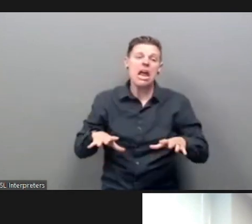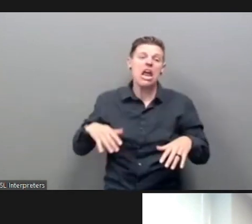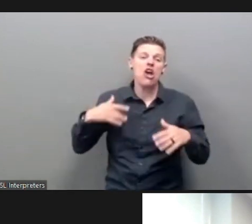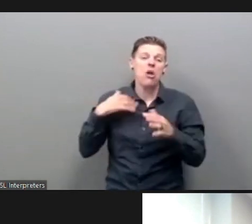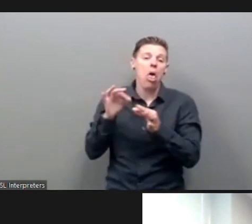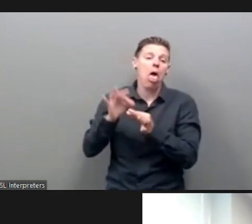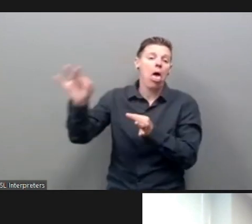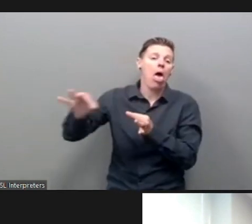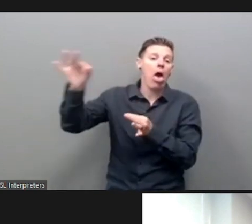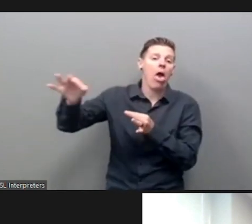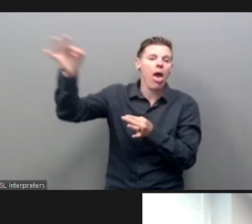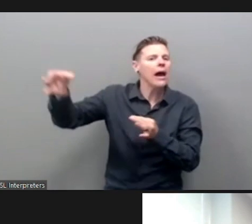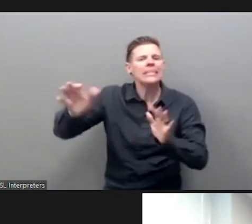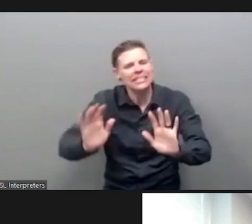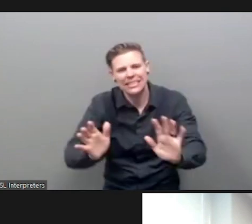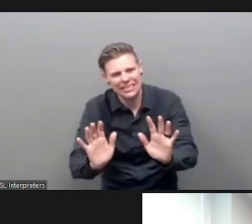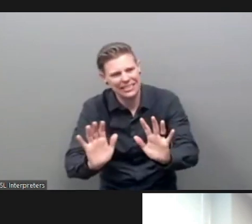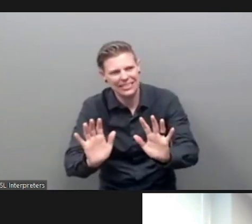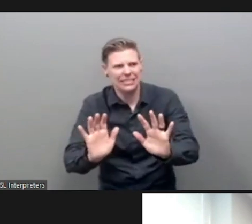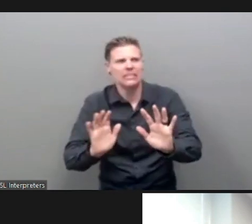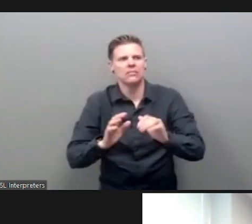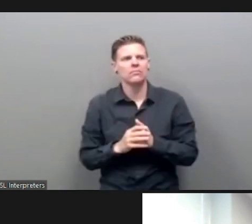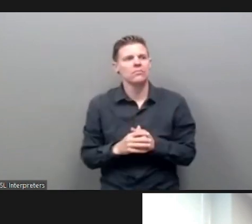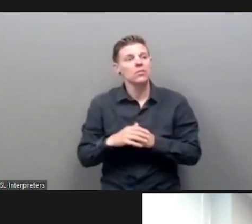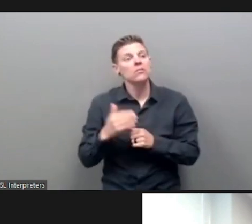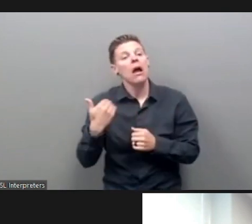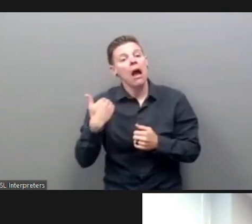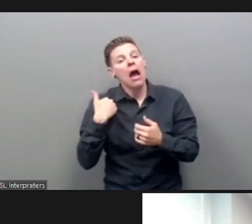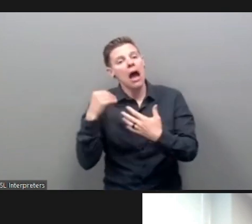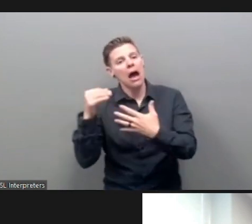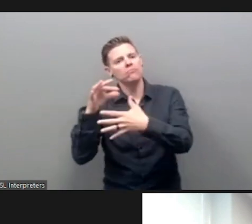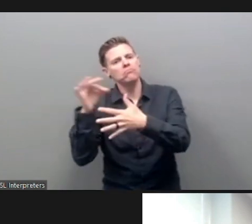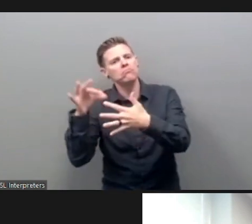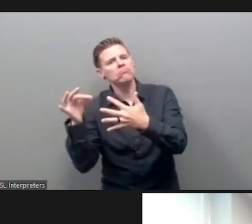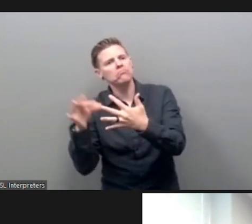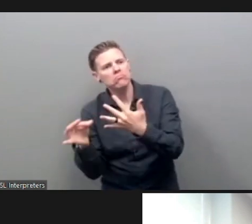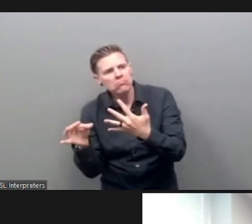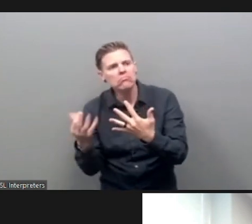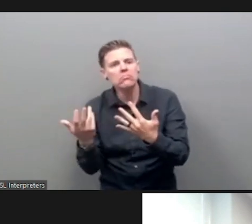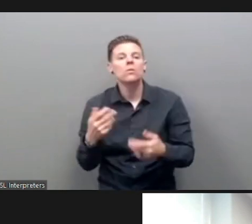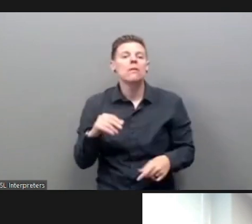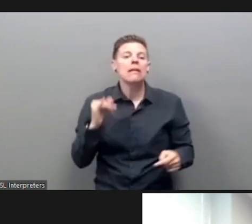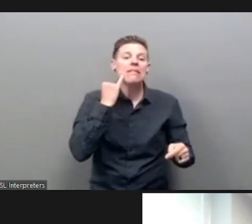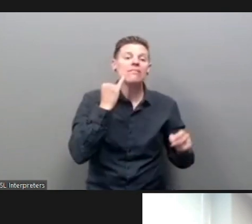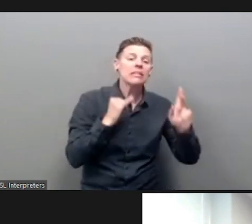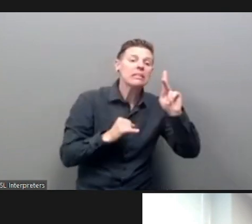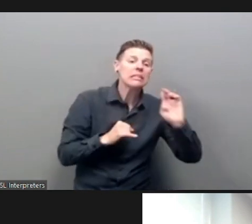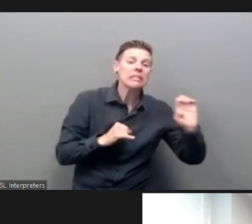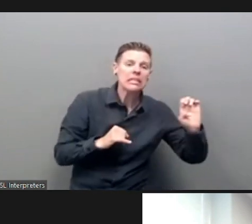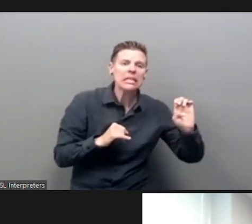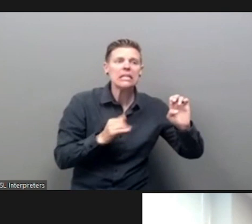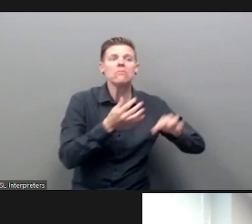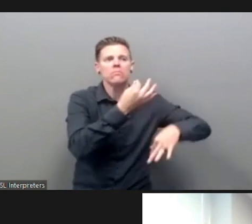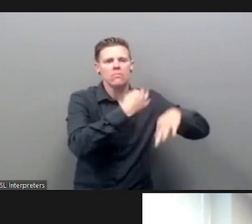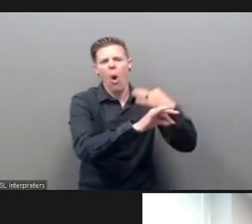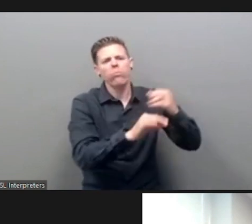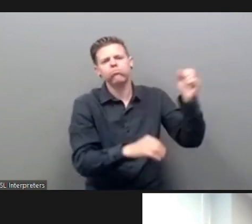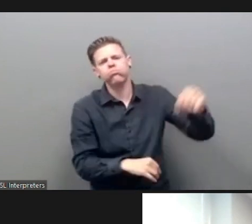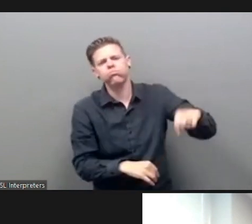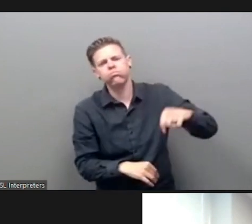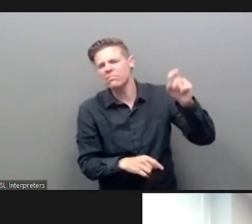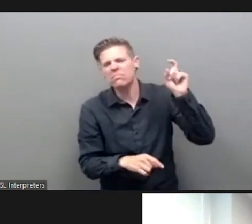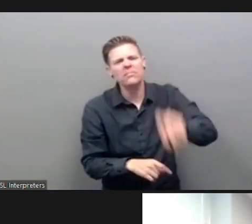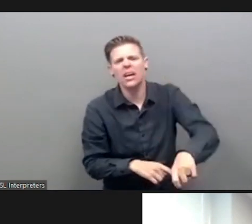elective things like a knee replacement that probably has to happen, but could be just as well done, in